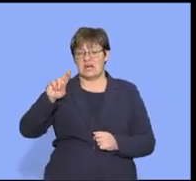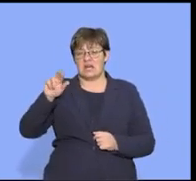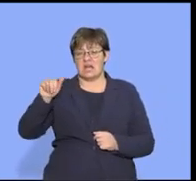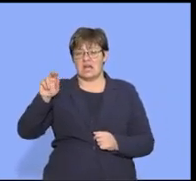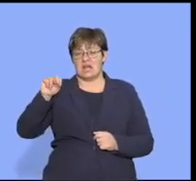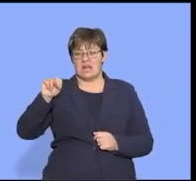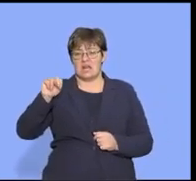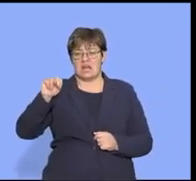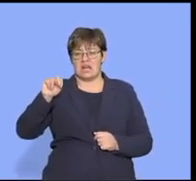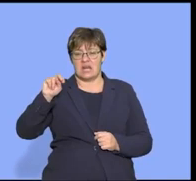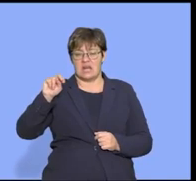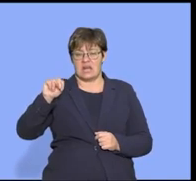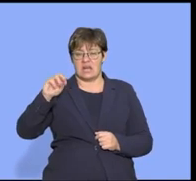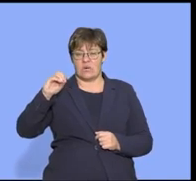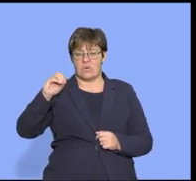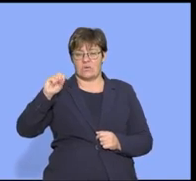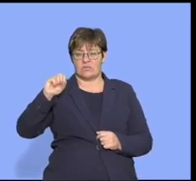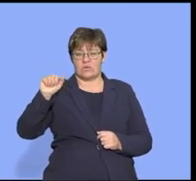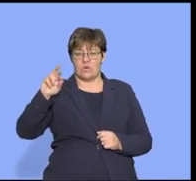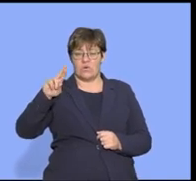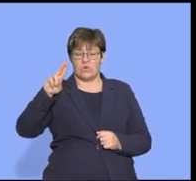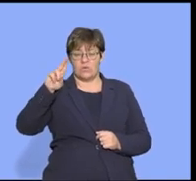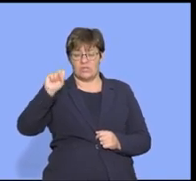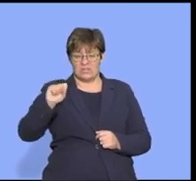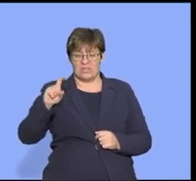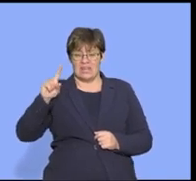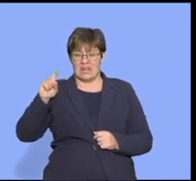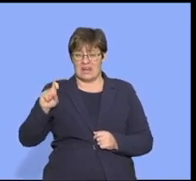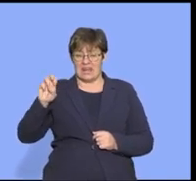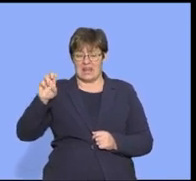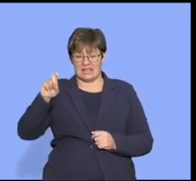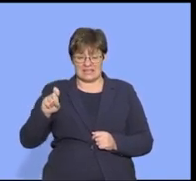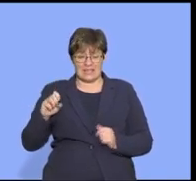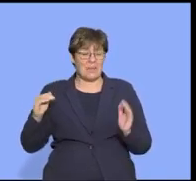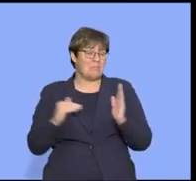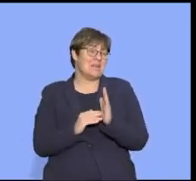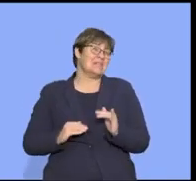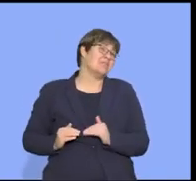rex, which is 12 meters long.